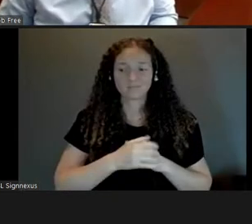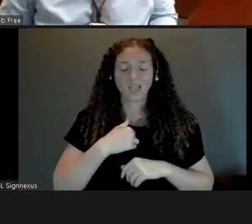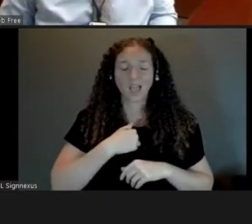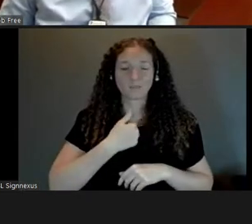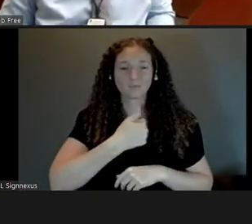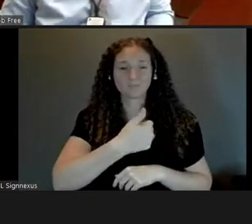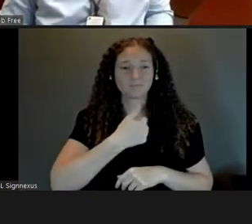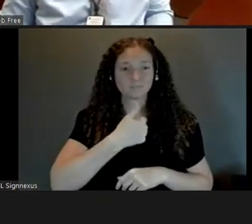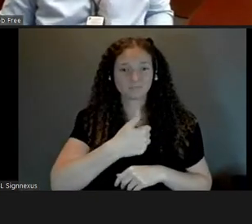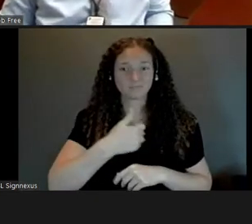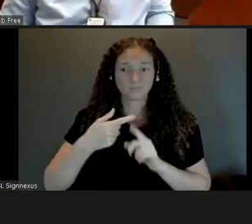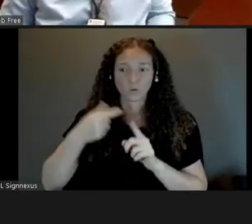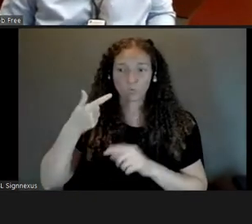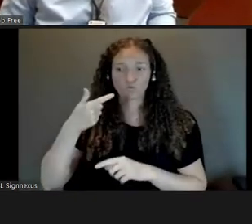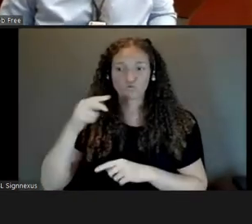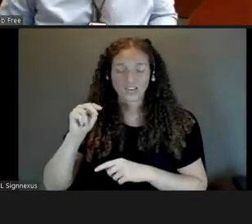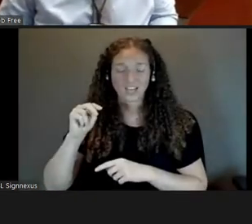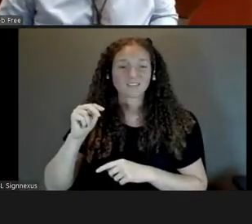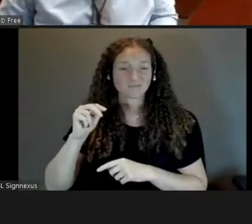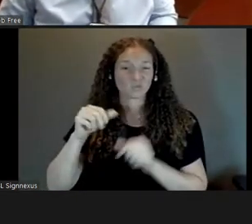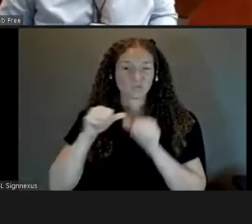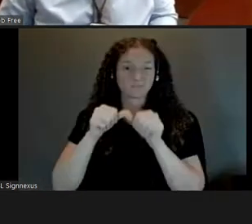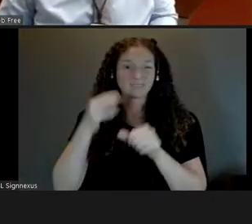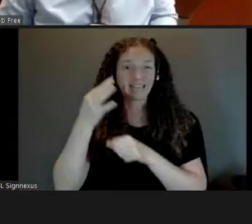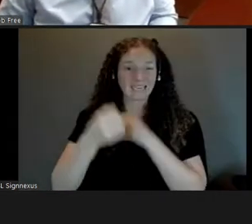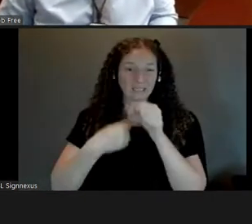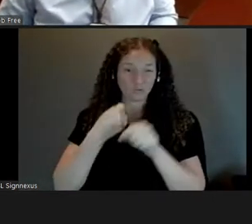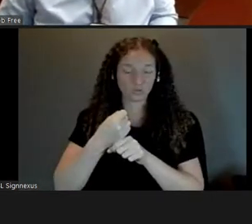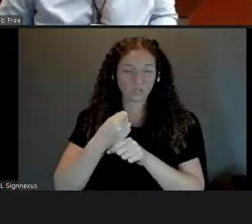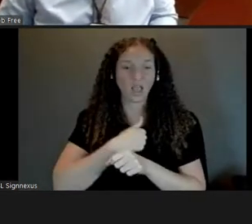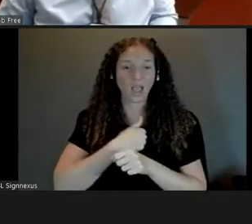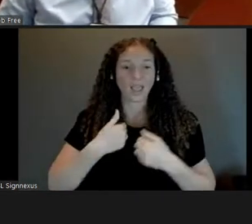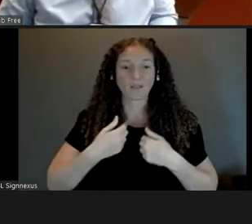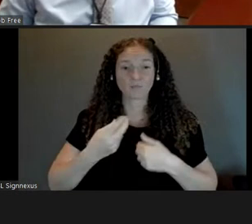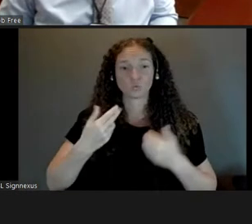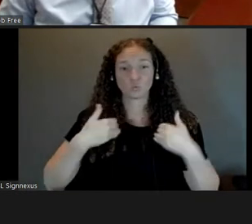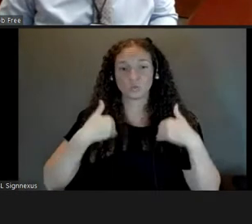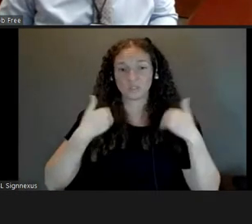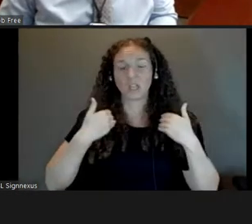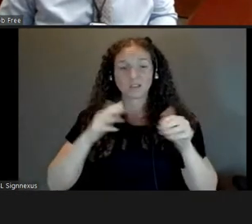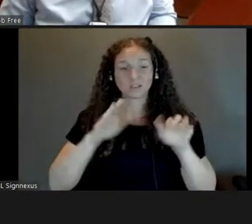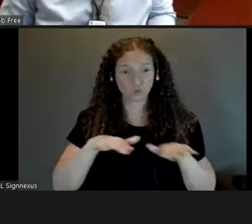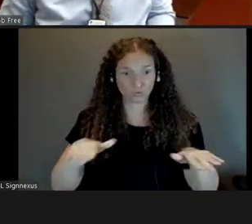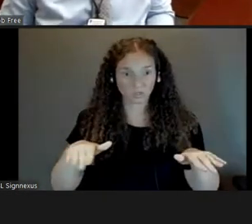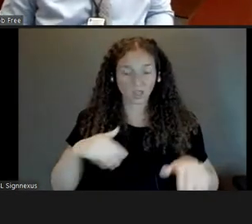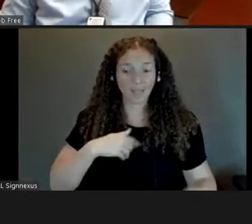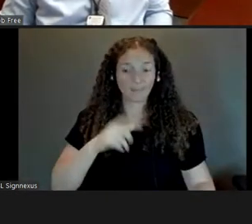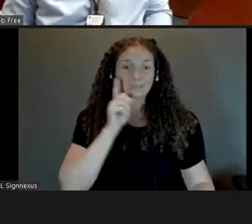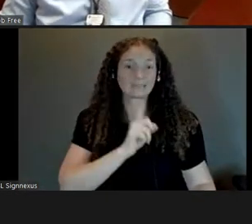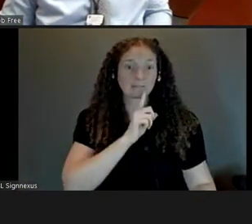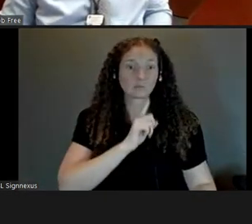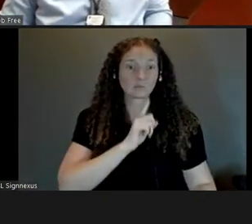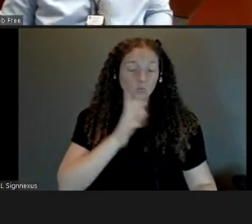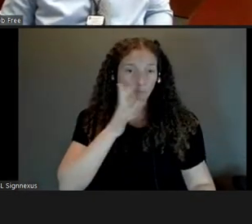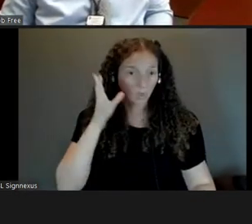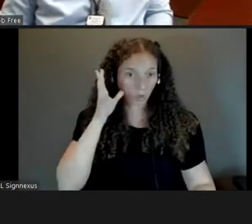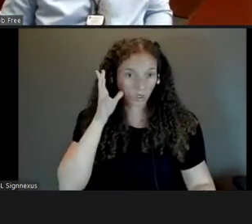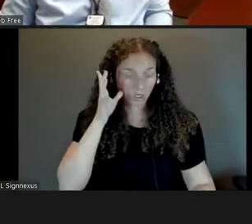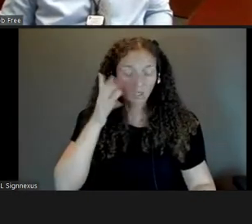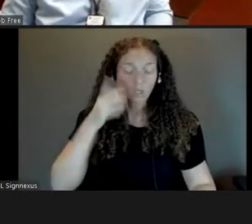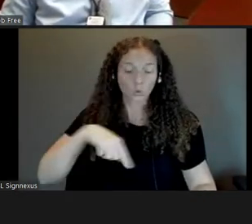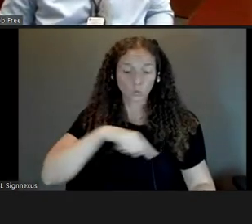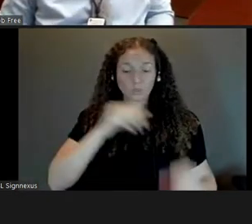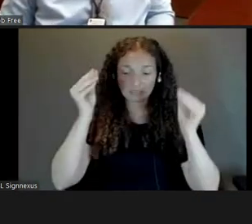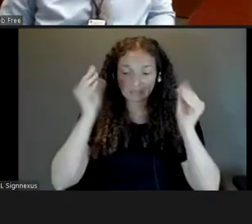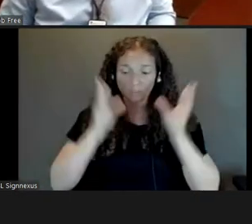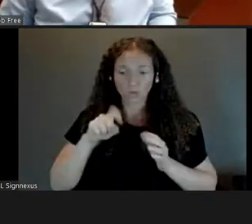I have two young children. I'm a single parent. Teachers must be in school before 7:45 each